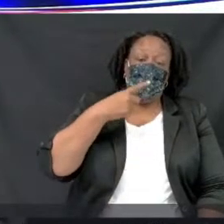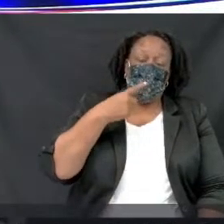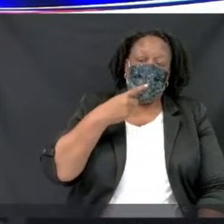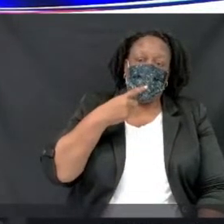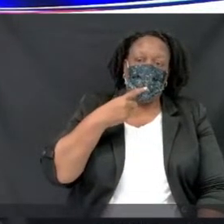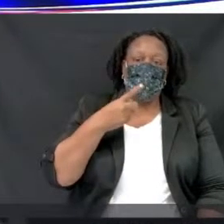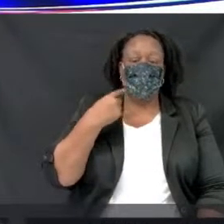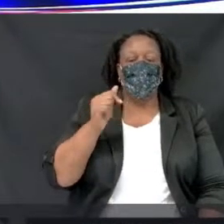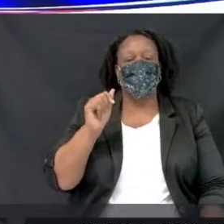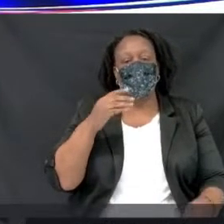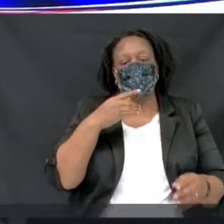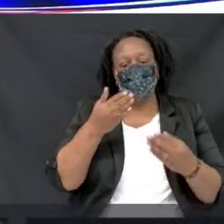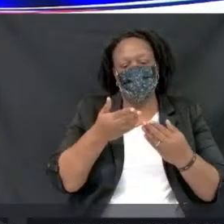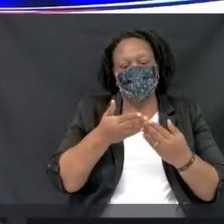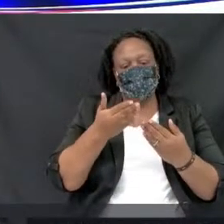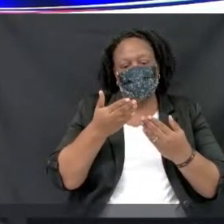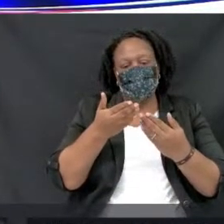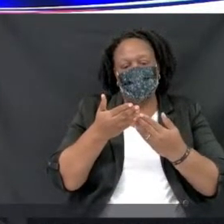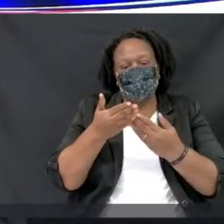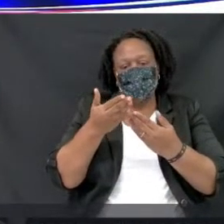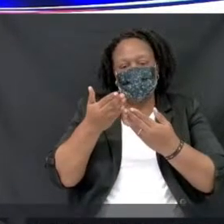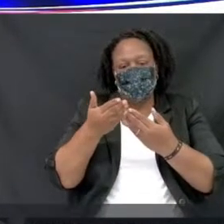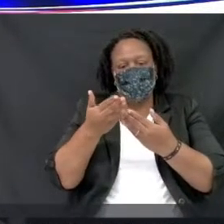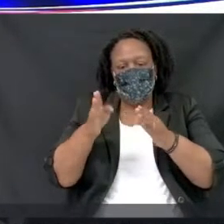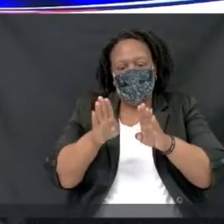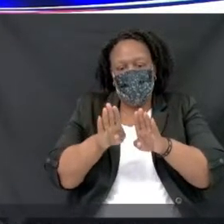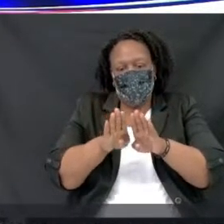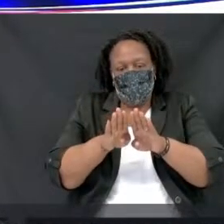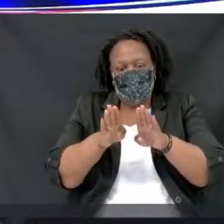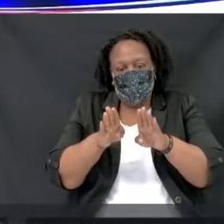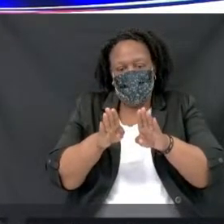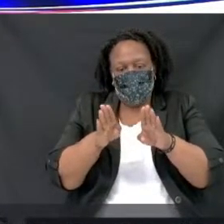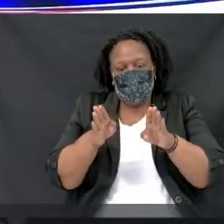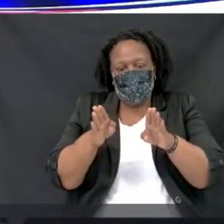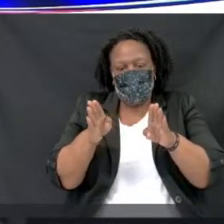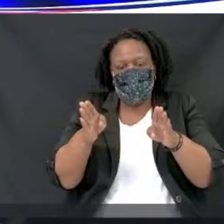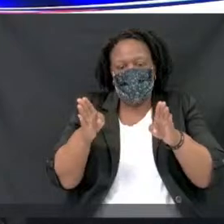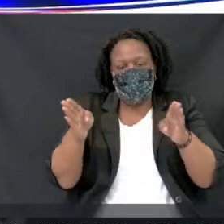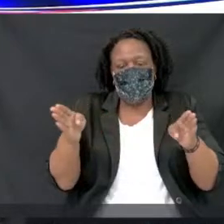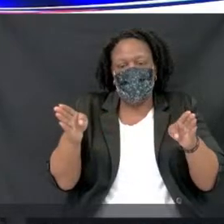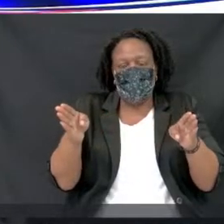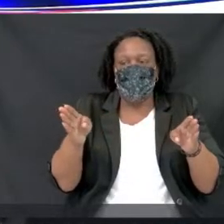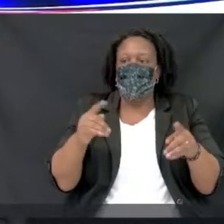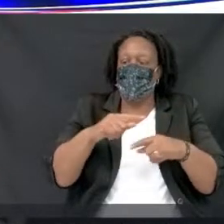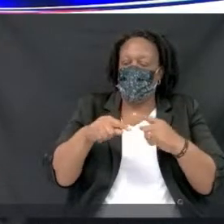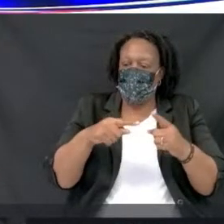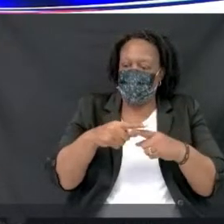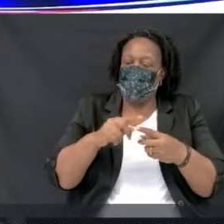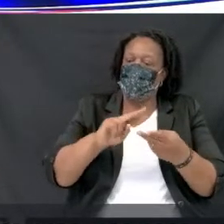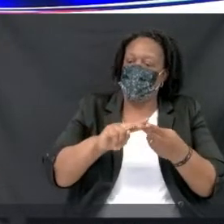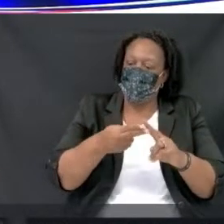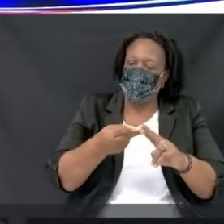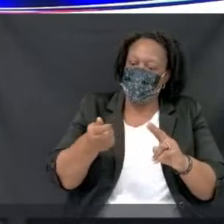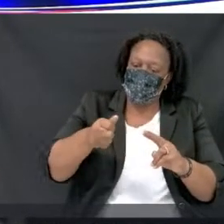will be a gradual easing of restrictions as our situation improves, and we are doing just